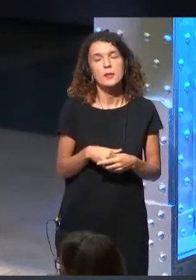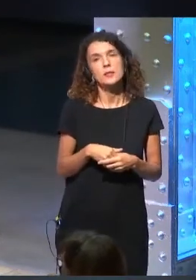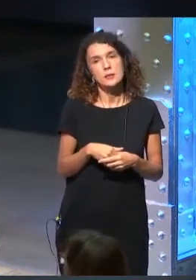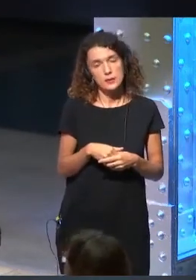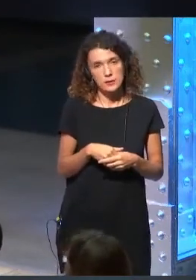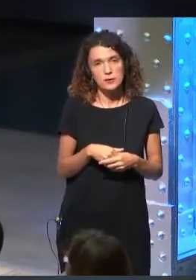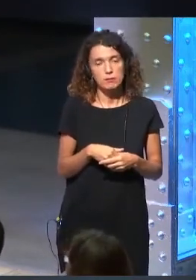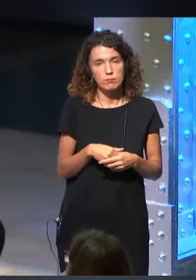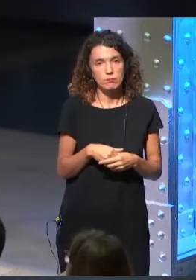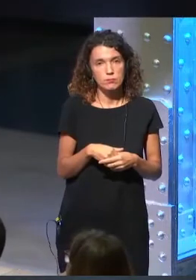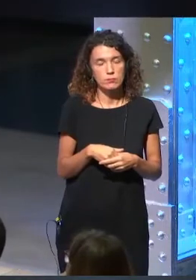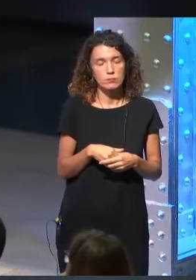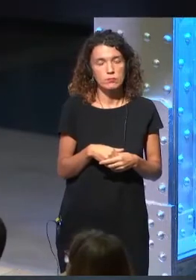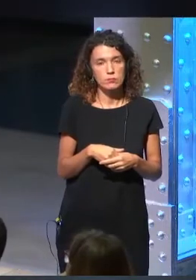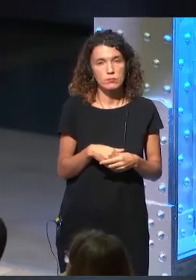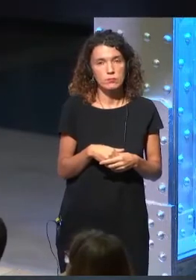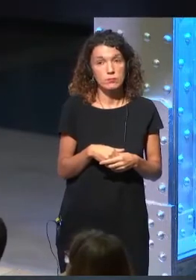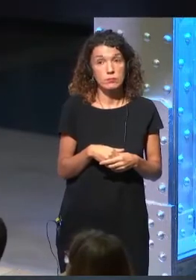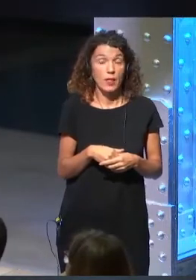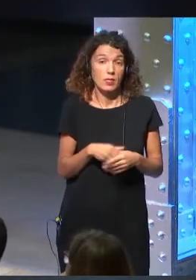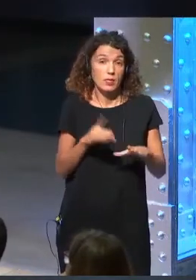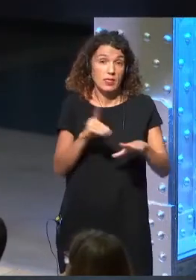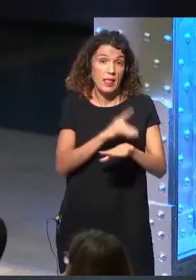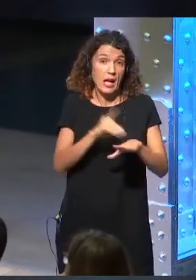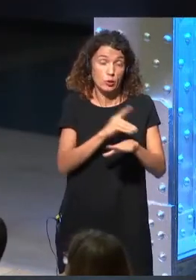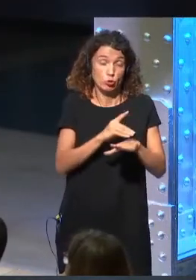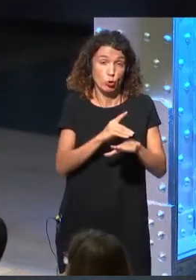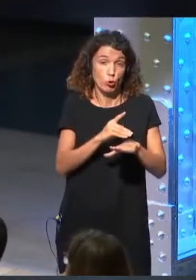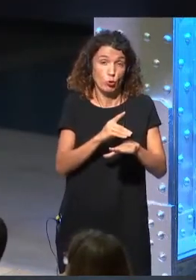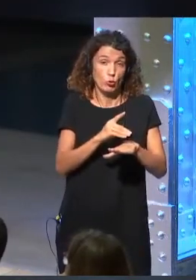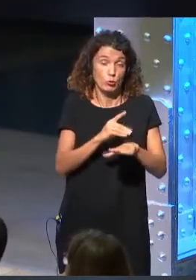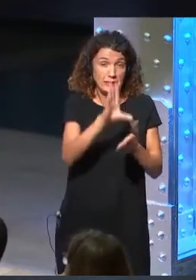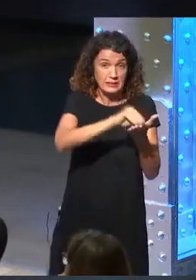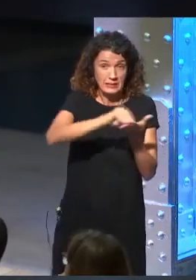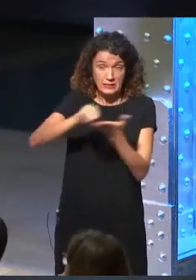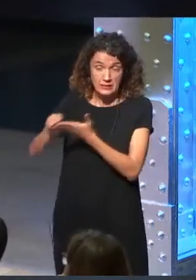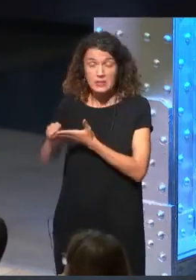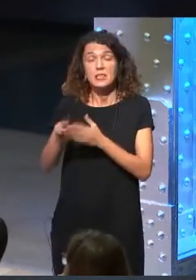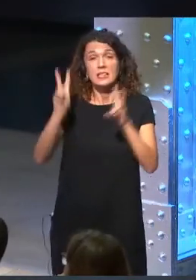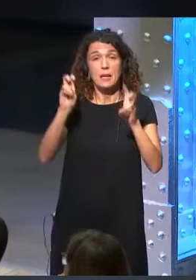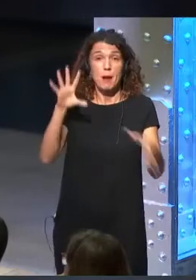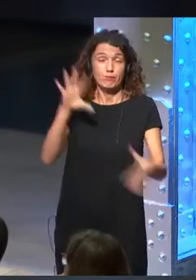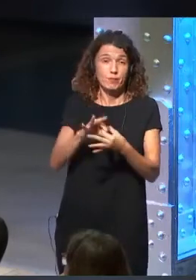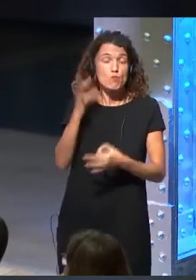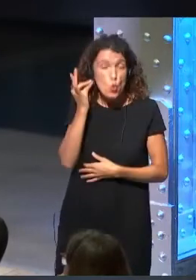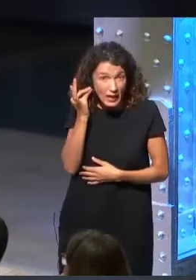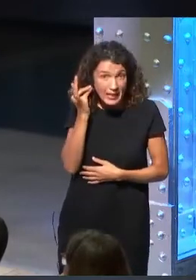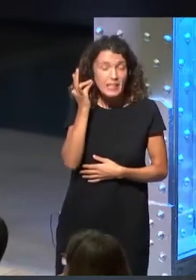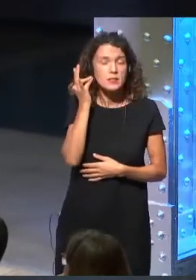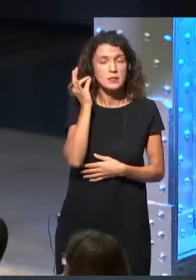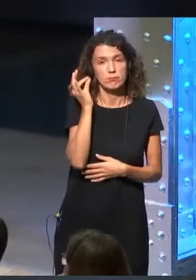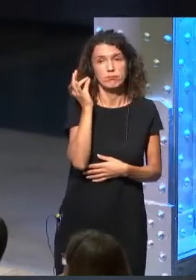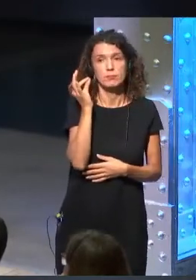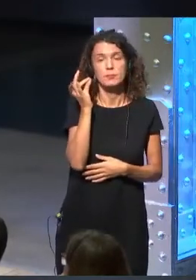go to most of the data that you can get about women's engagement, it's very elite level engagement.